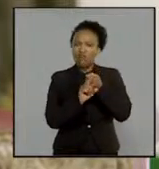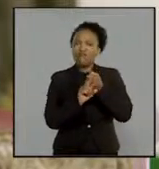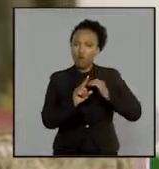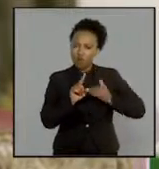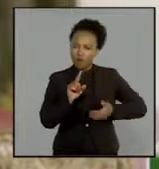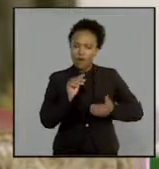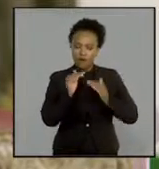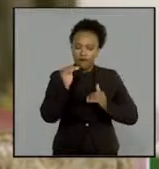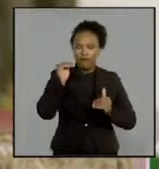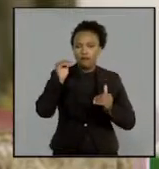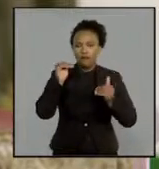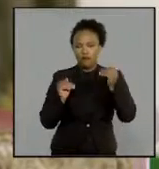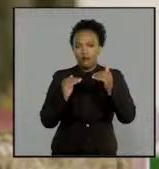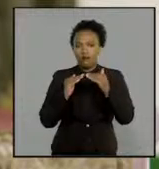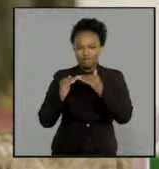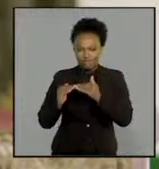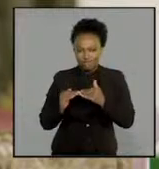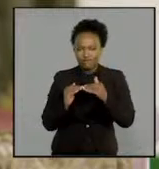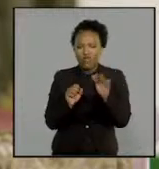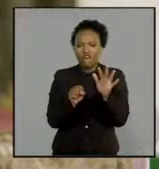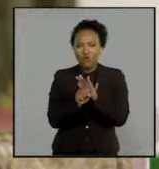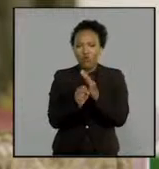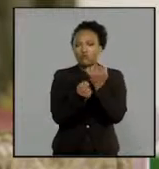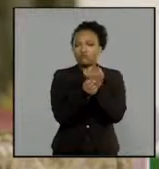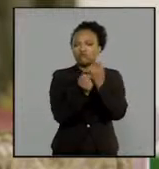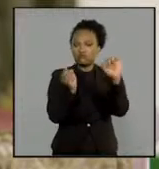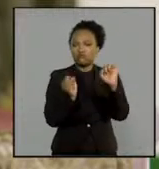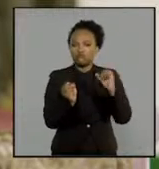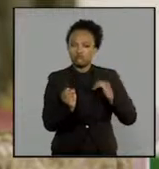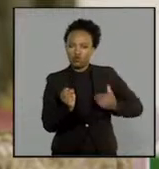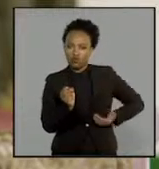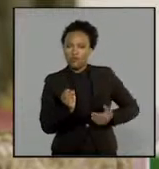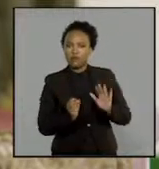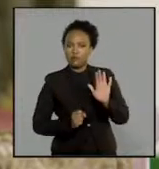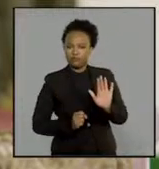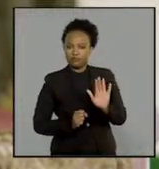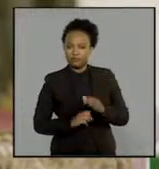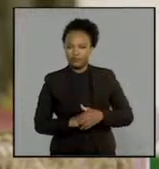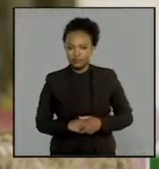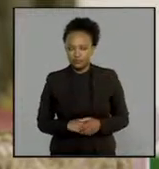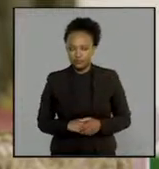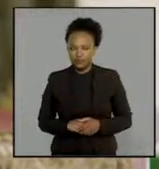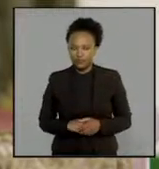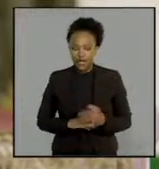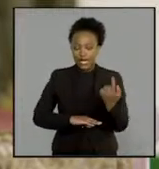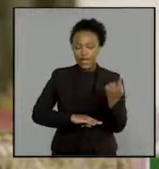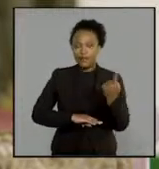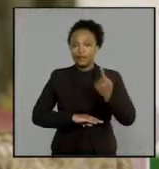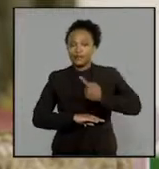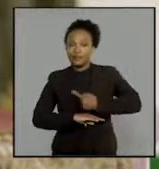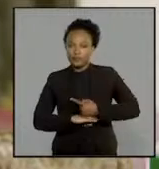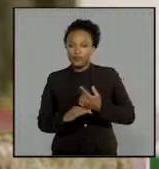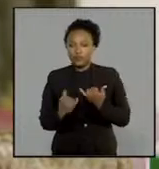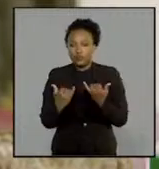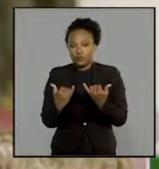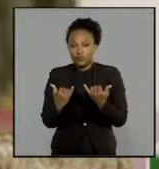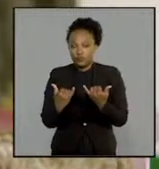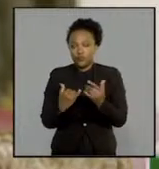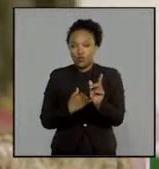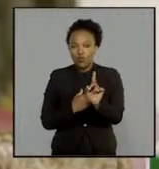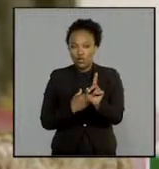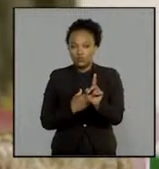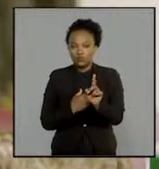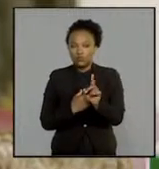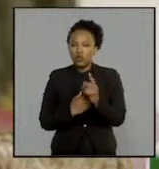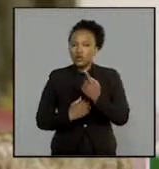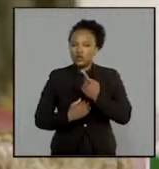in achieving gender equality and total emancipation of women. It is also a